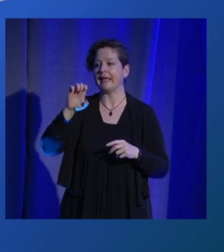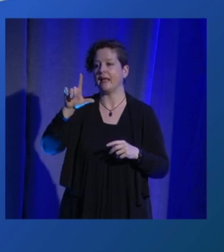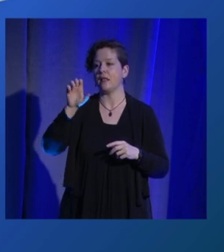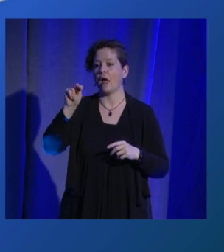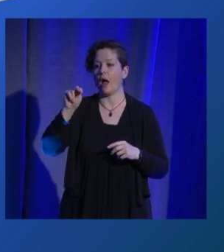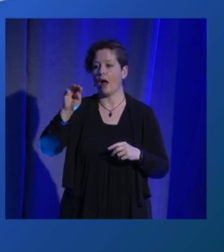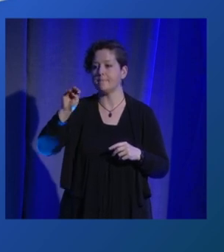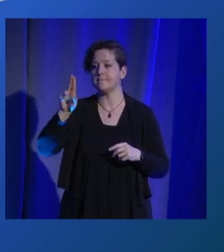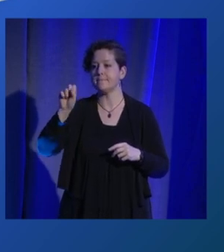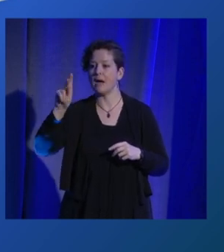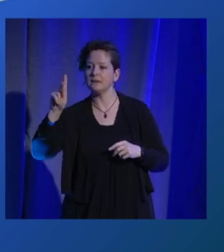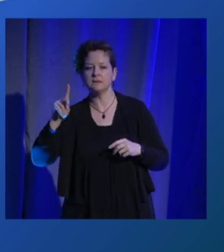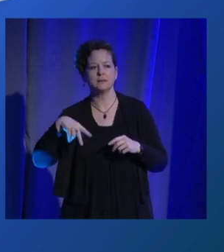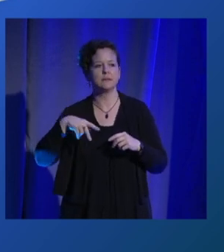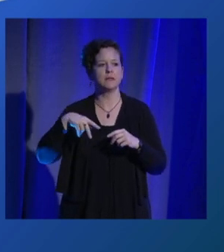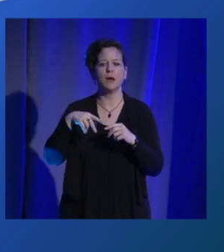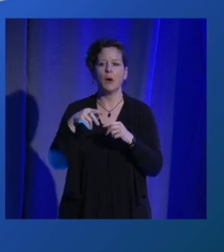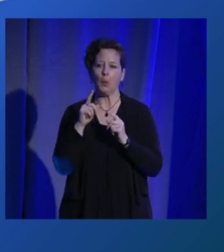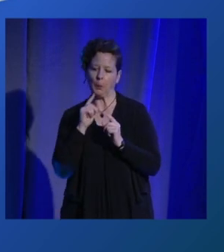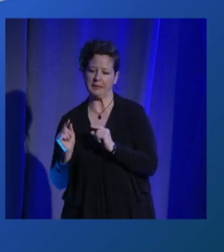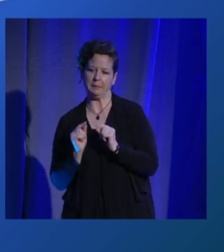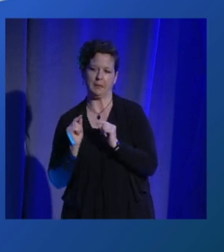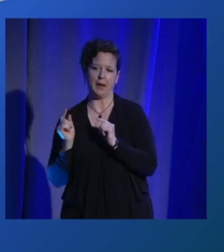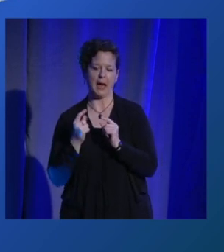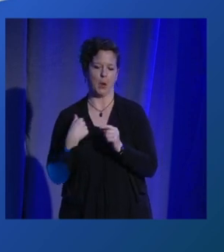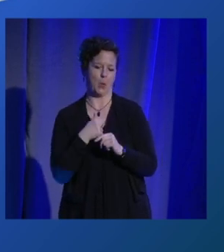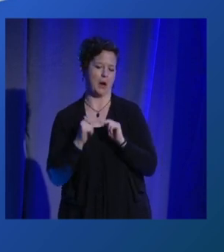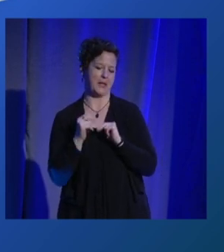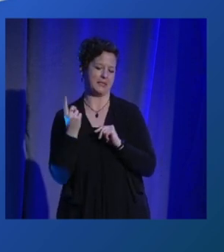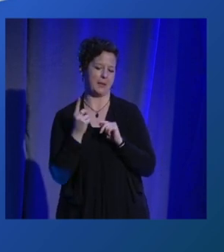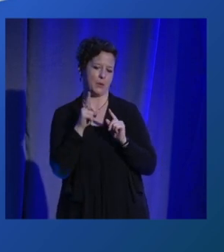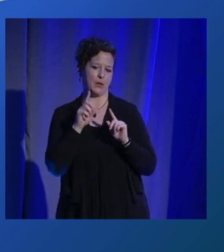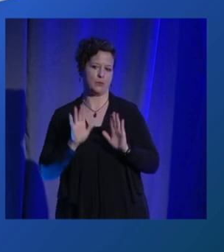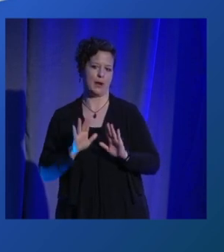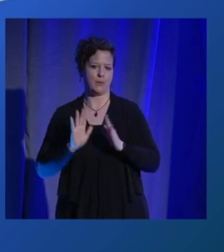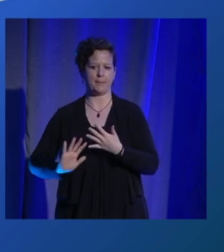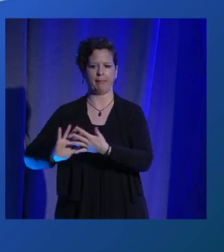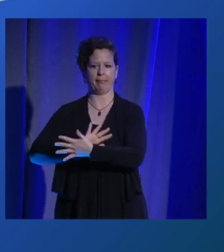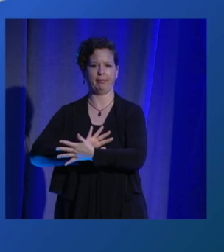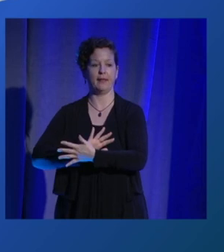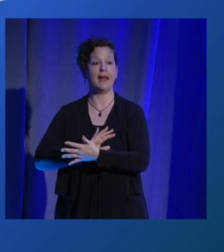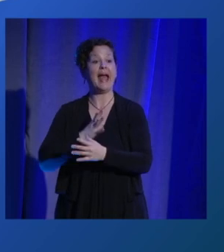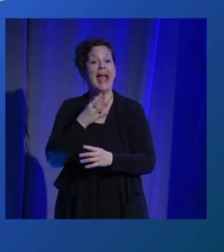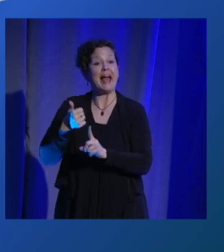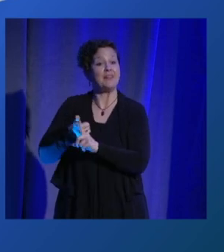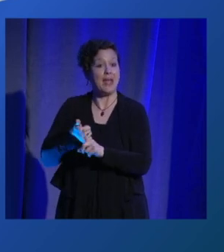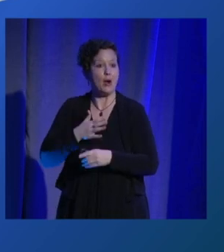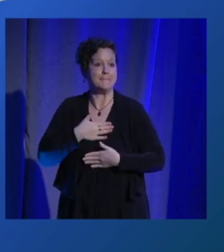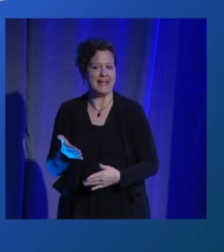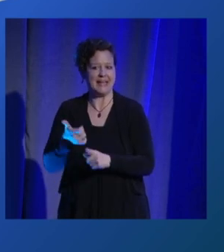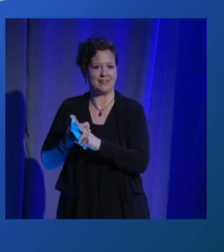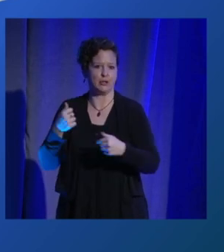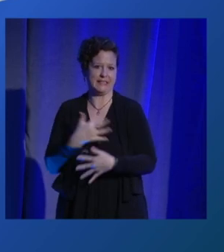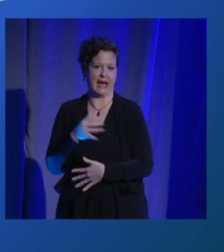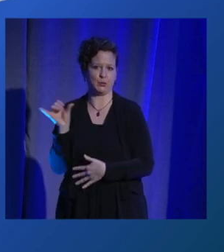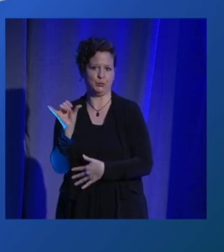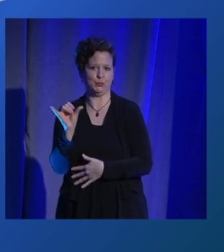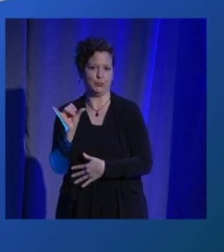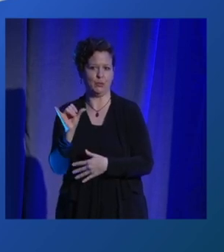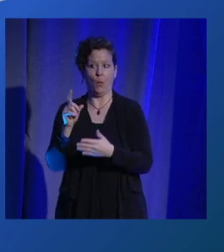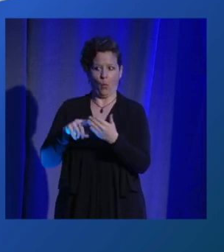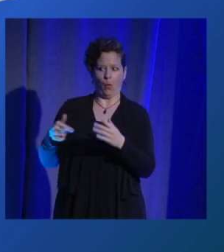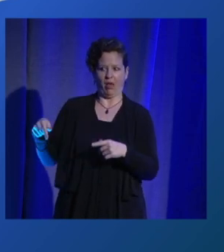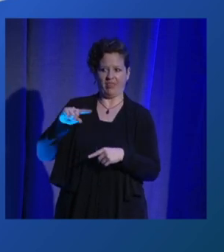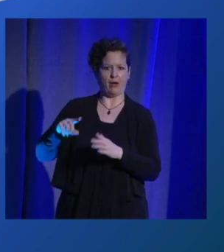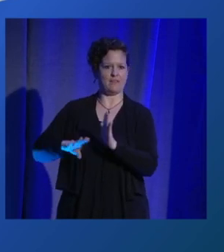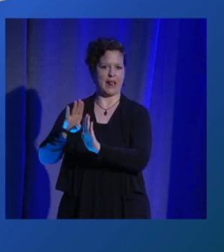Whispering you know we're building this stuff it's going to be really really great but you know we're a little bit scared too that's that's because